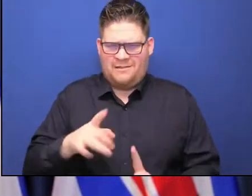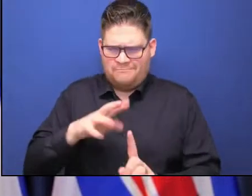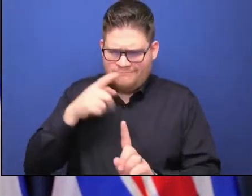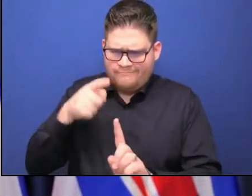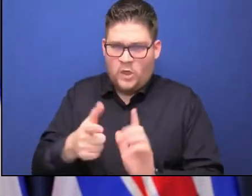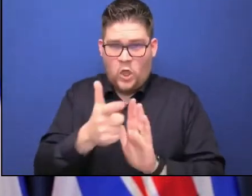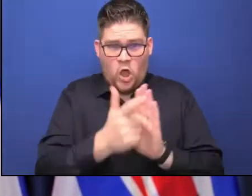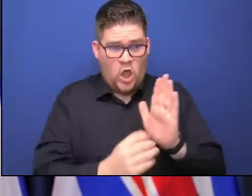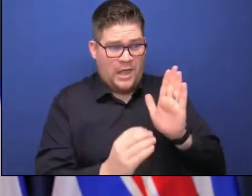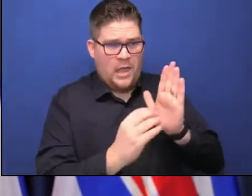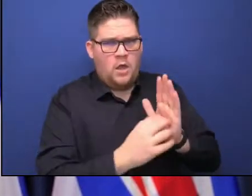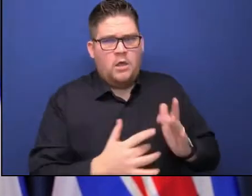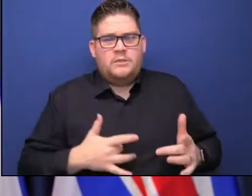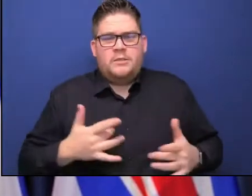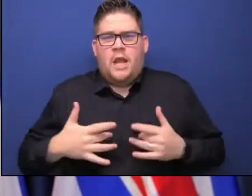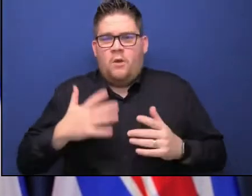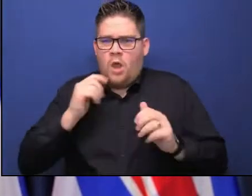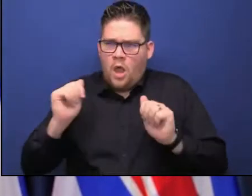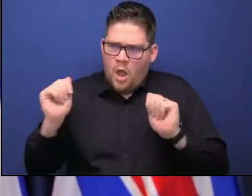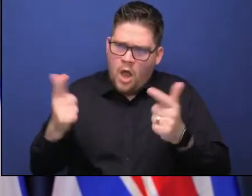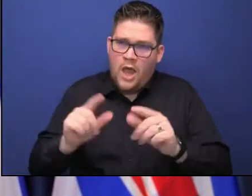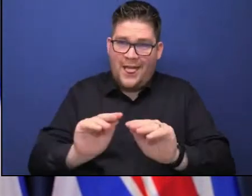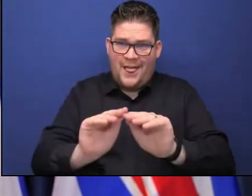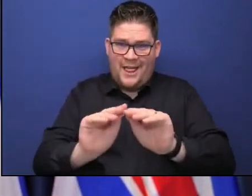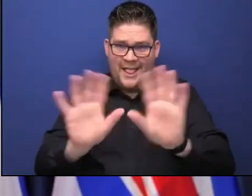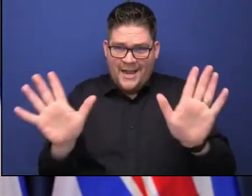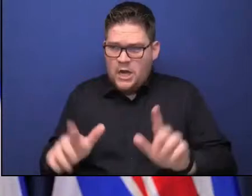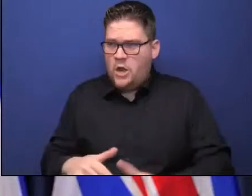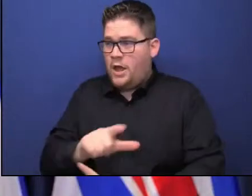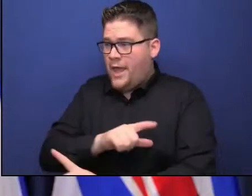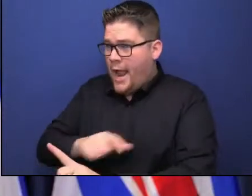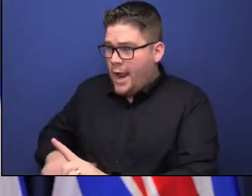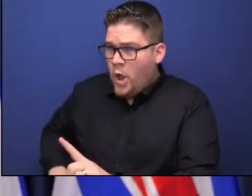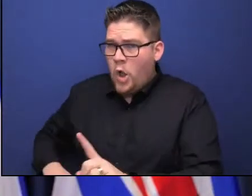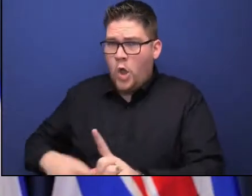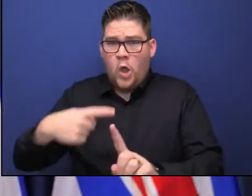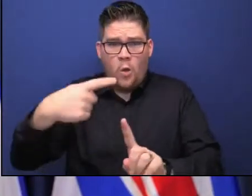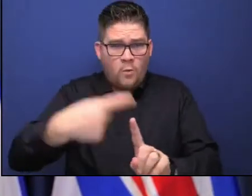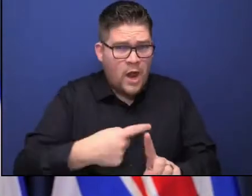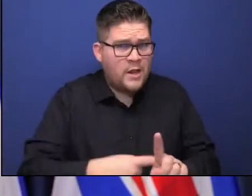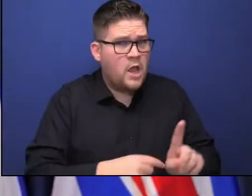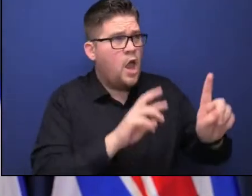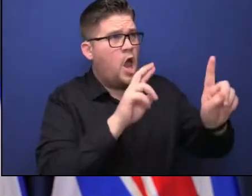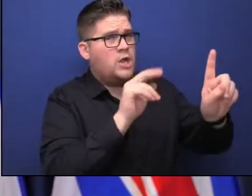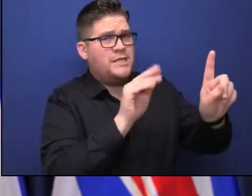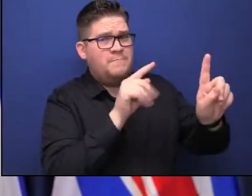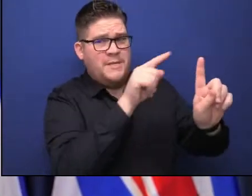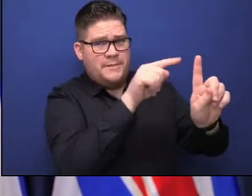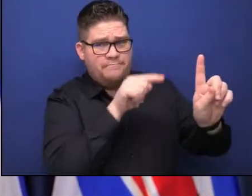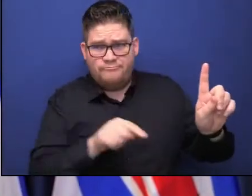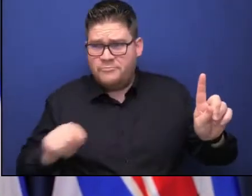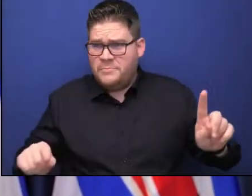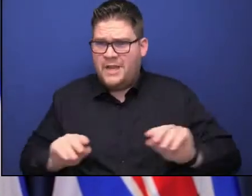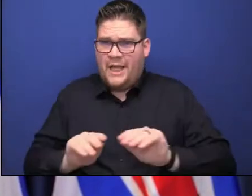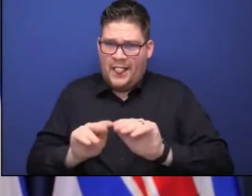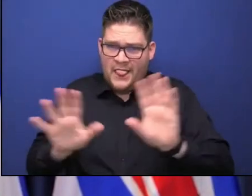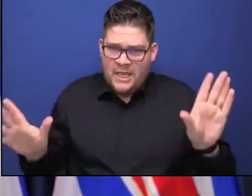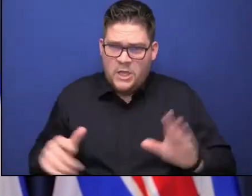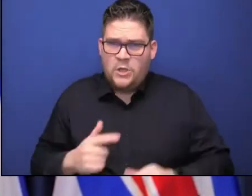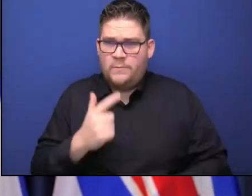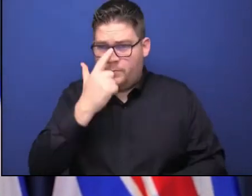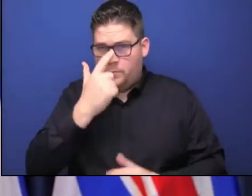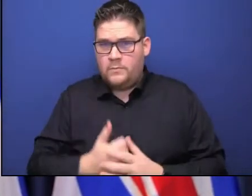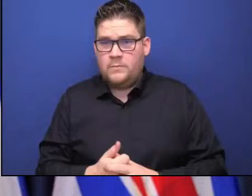And there won't be that process of the senior that I'm thinking of receiving an eviction notice, being terrified, and then having to call me or call